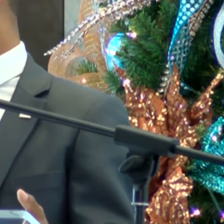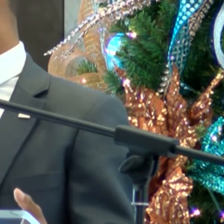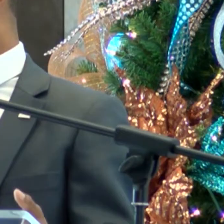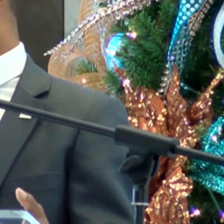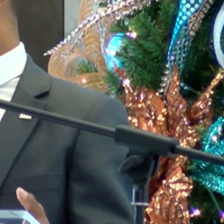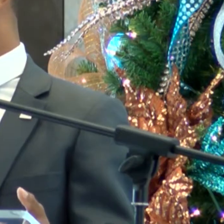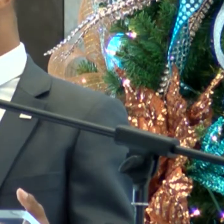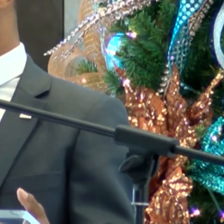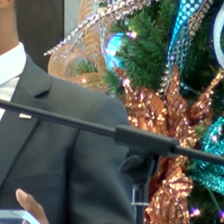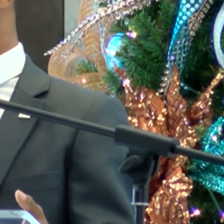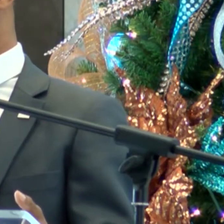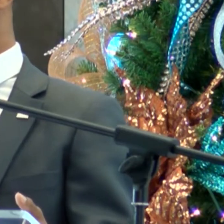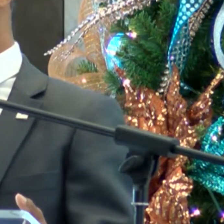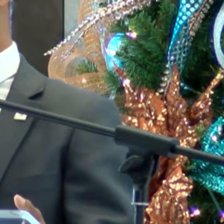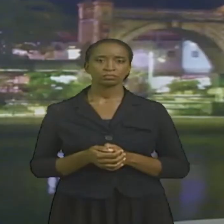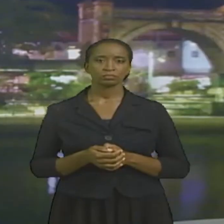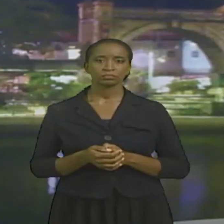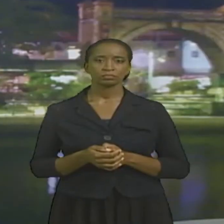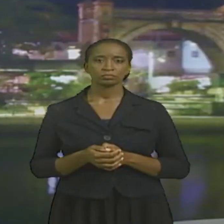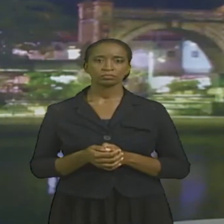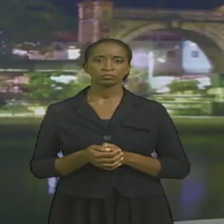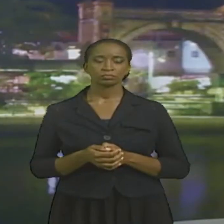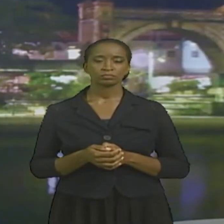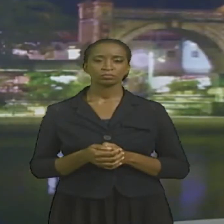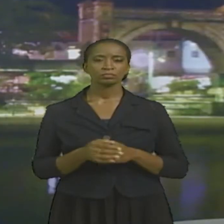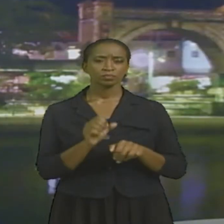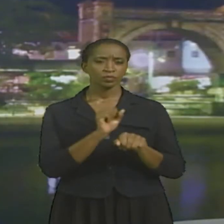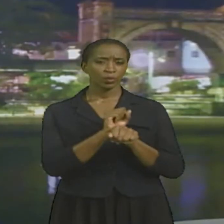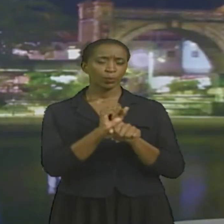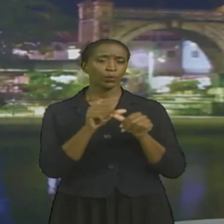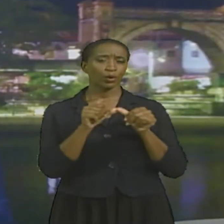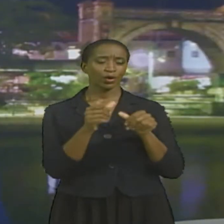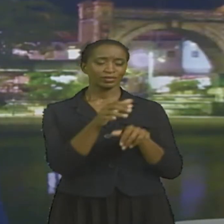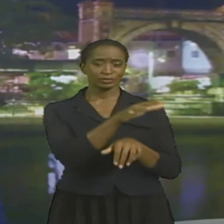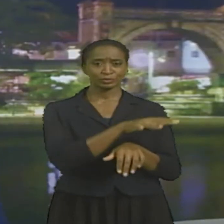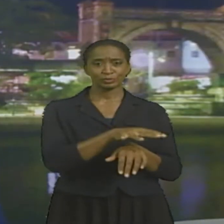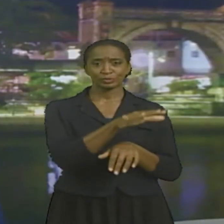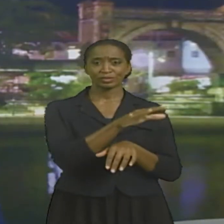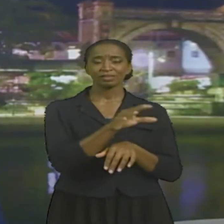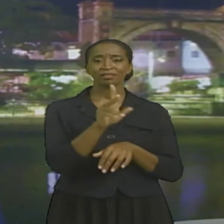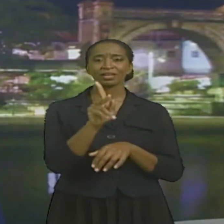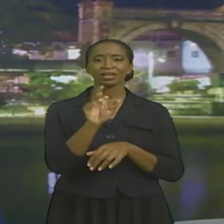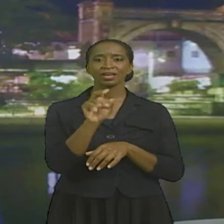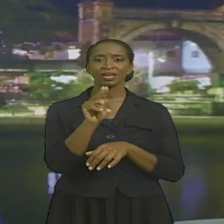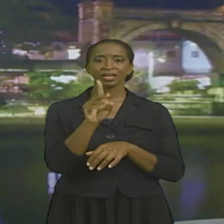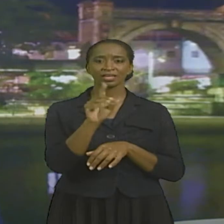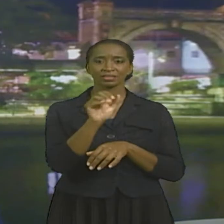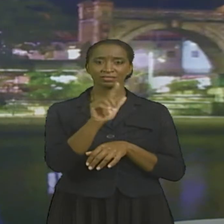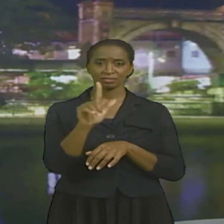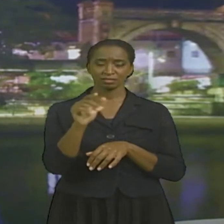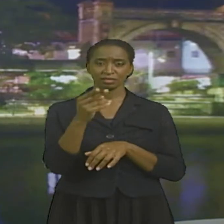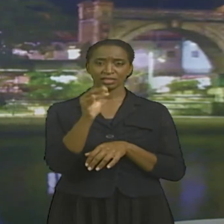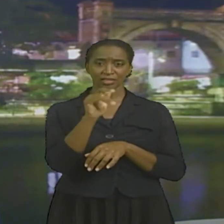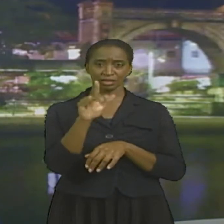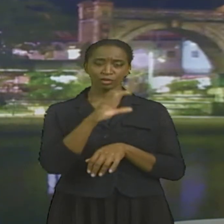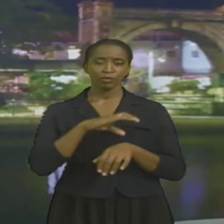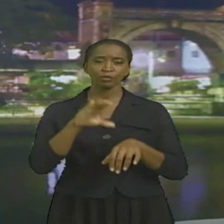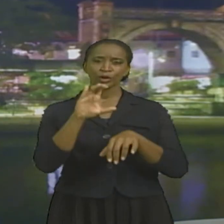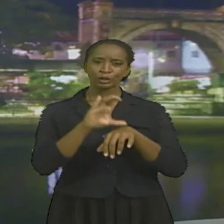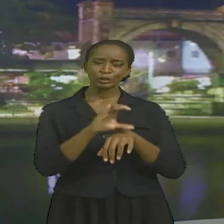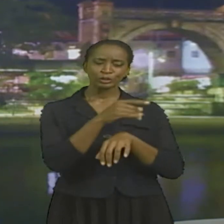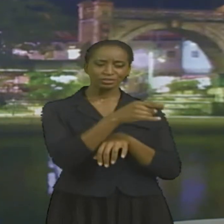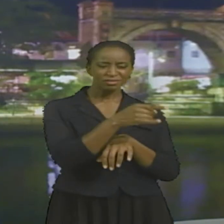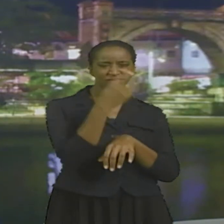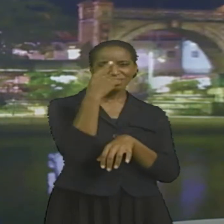of the ongoing fiscal consolidation. Well, infrastructure work is ongoing at the site at Kendall Hill, Christchurch, which was